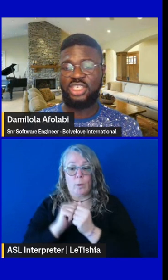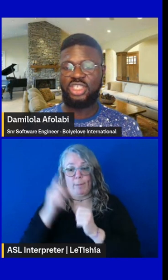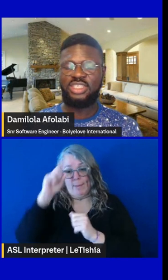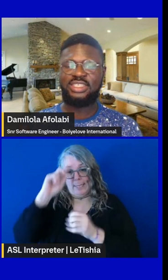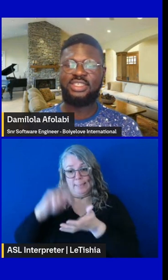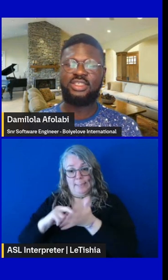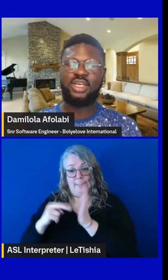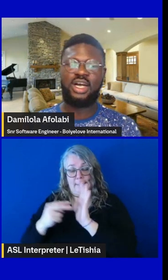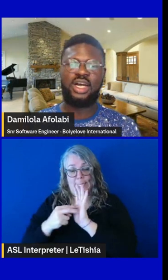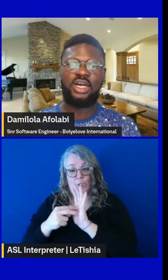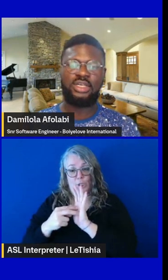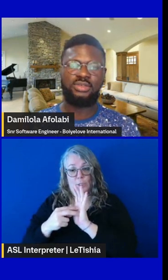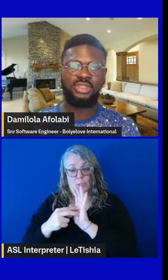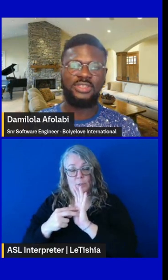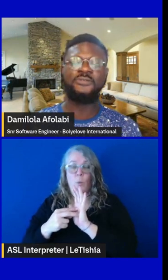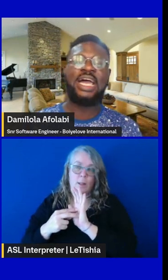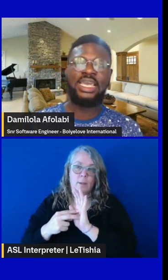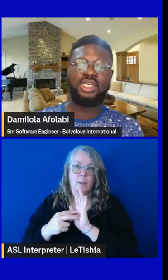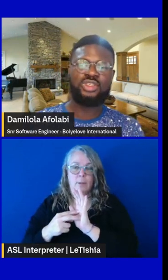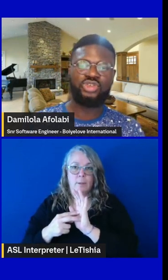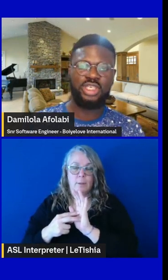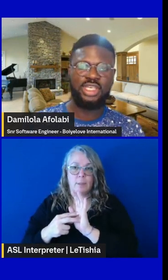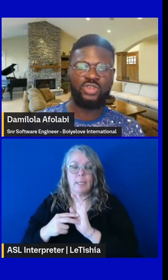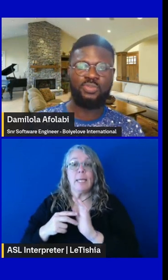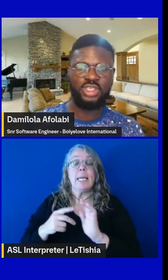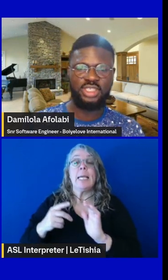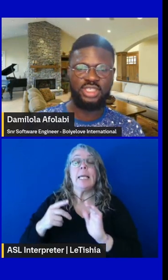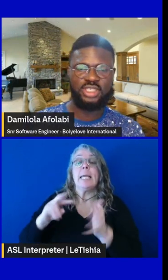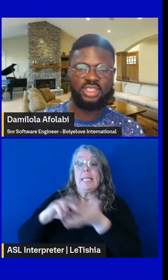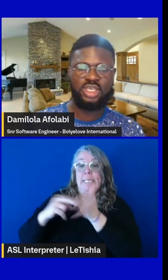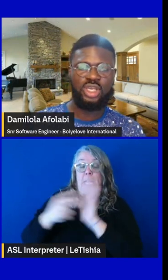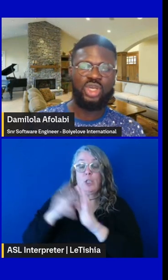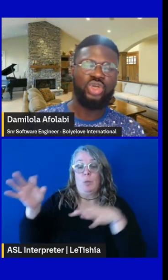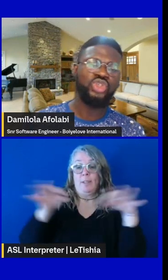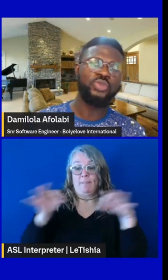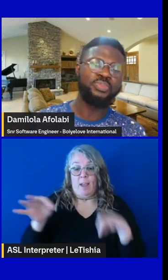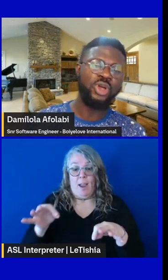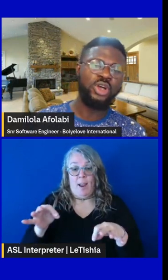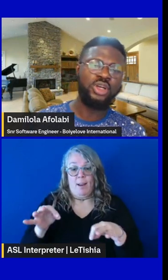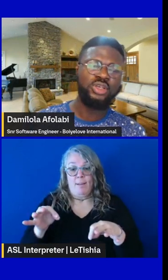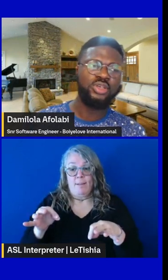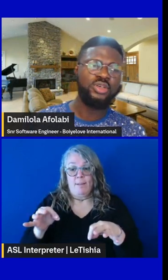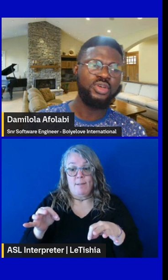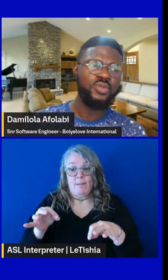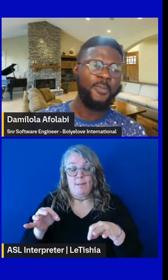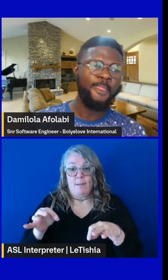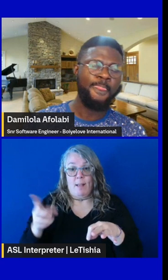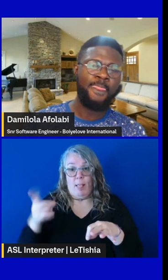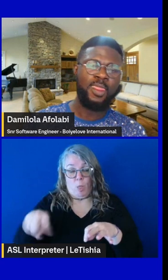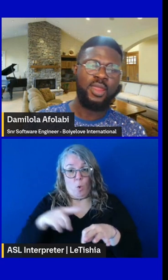while intentions define strict network policies to block